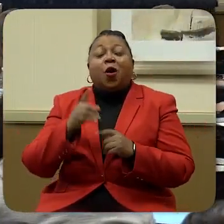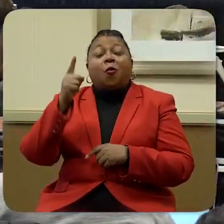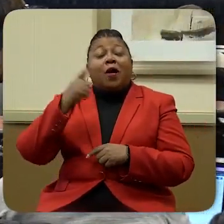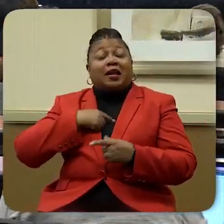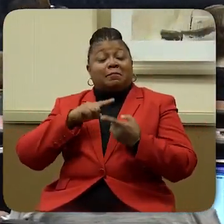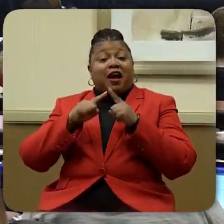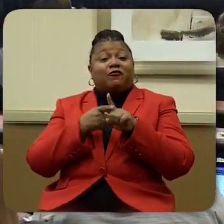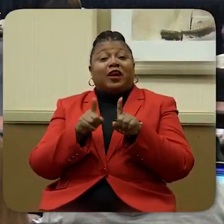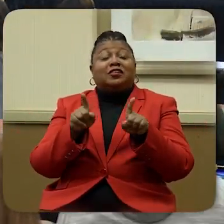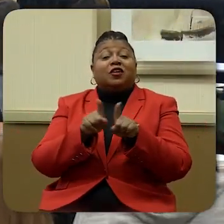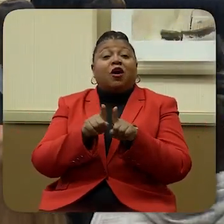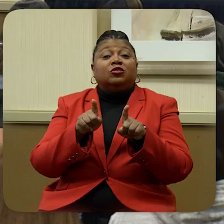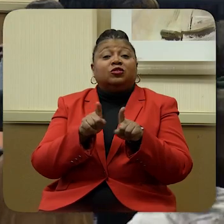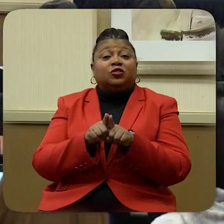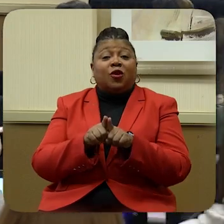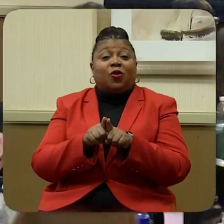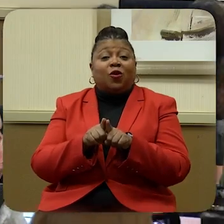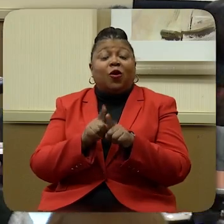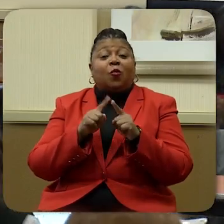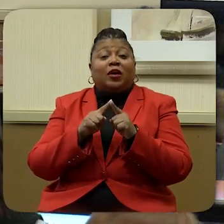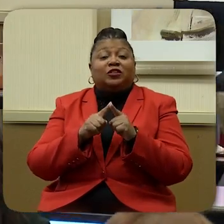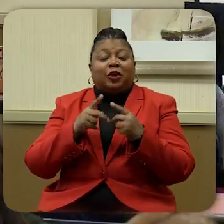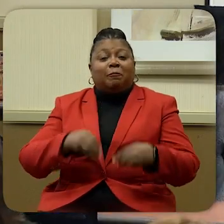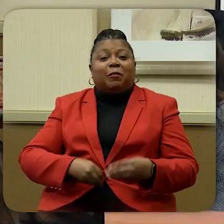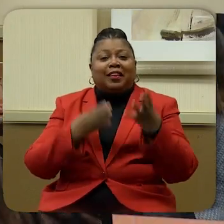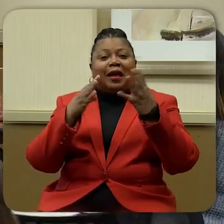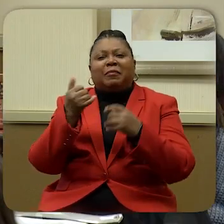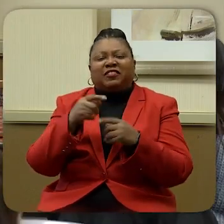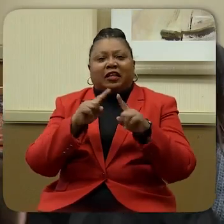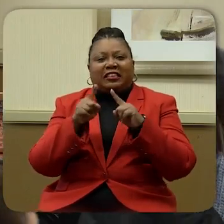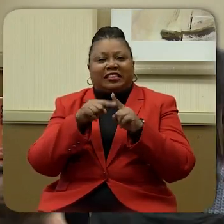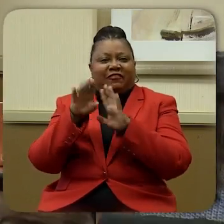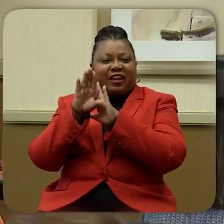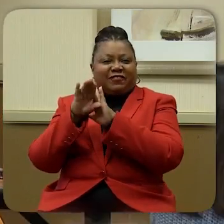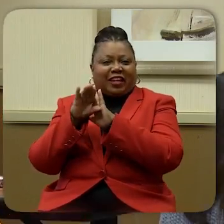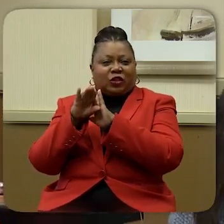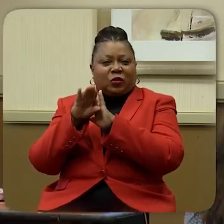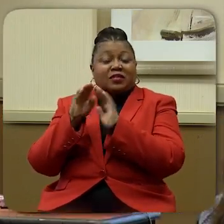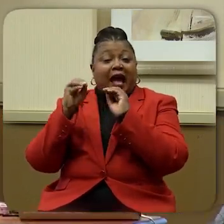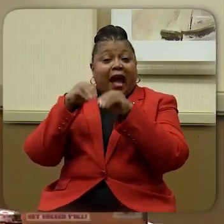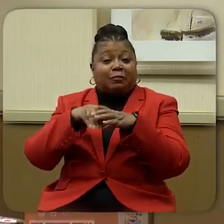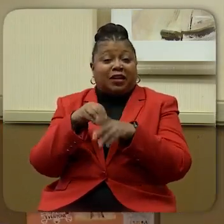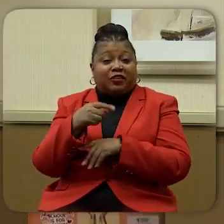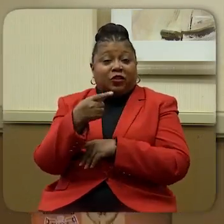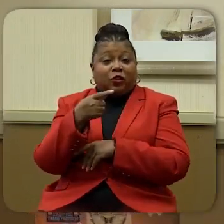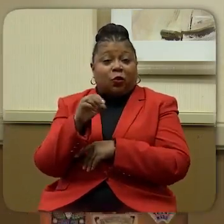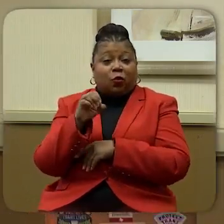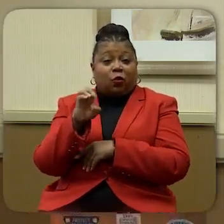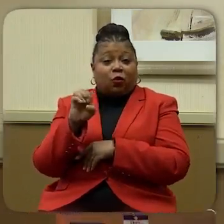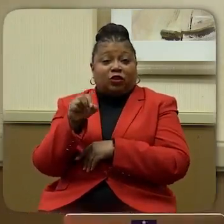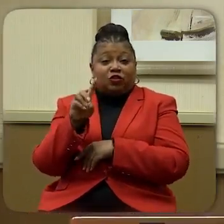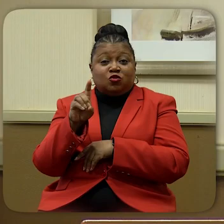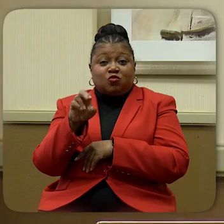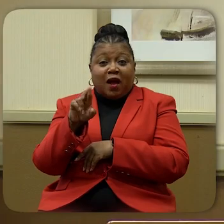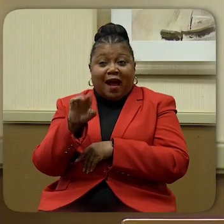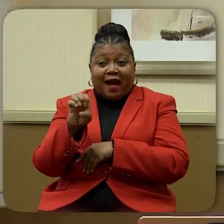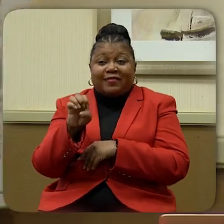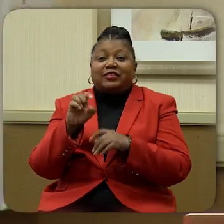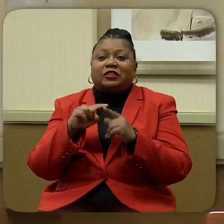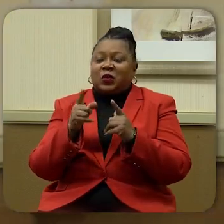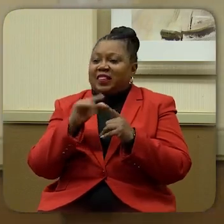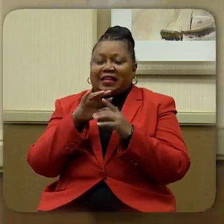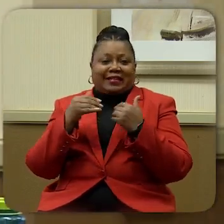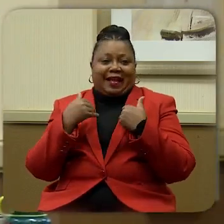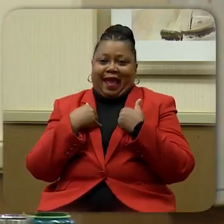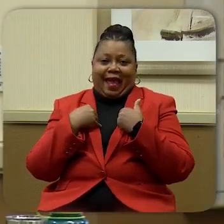my friends is also was going to look up a couple different videos, and I'll put them into the Google Drive. So, but they